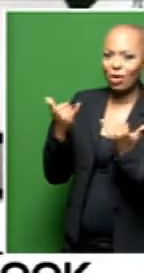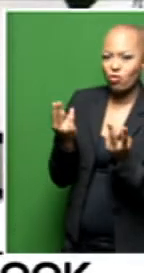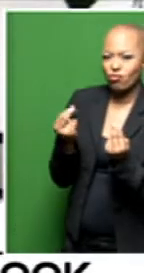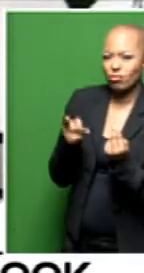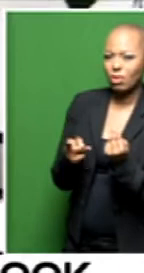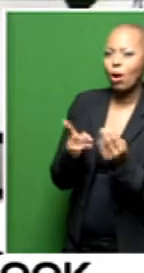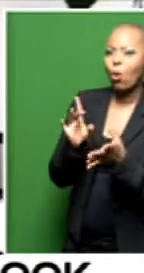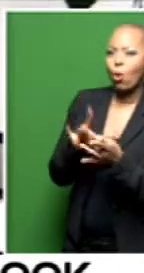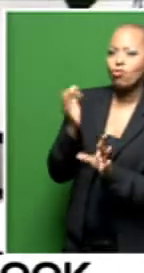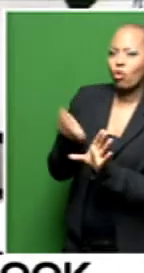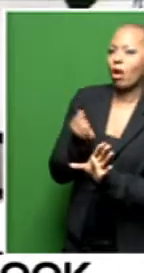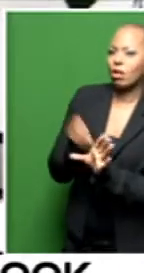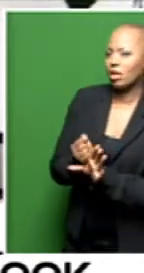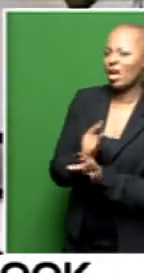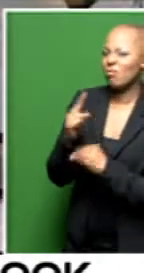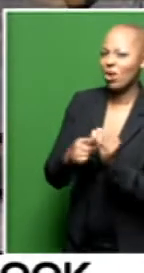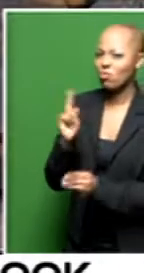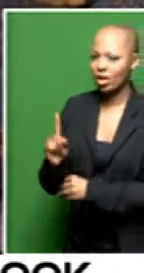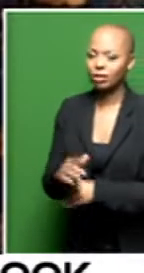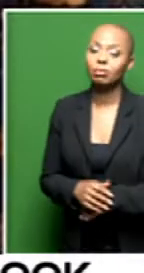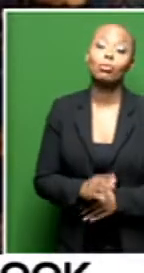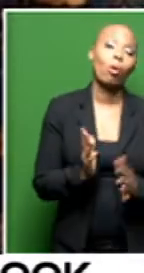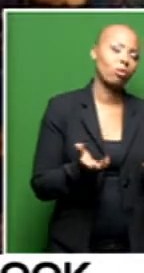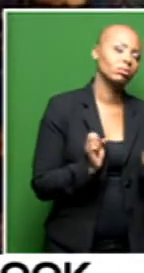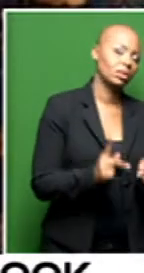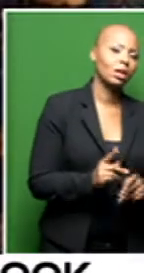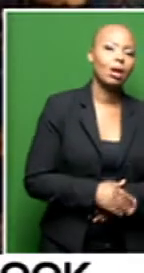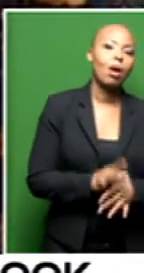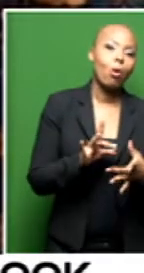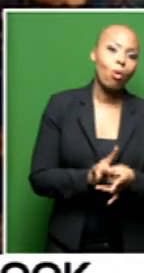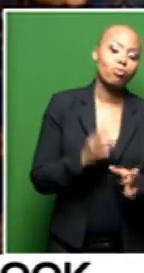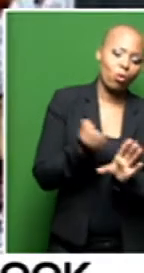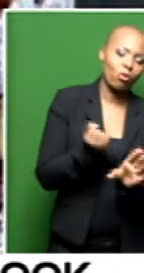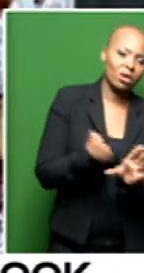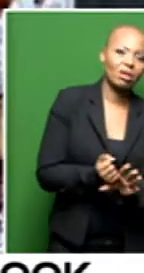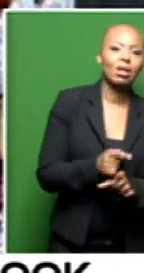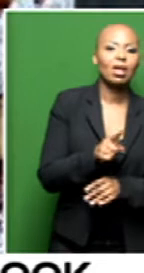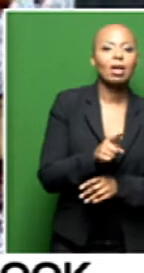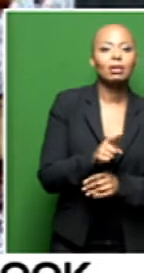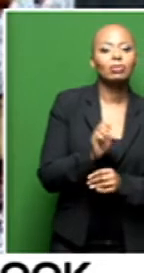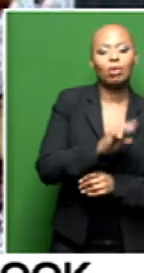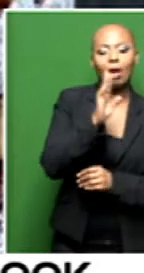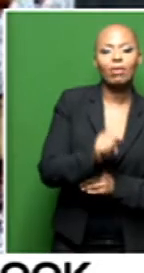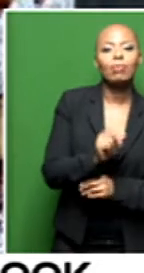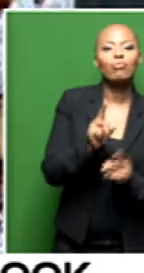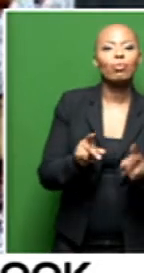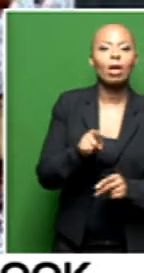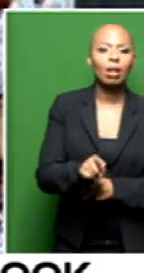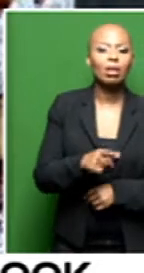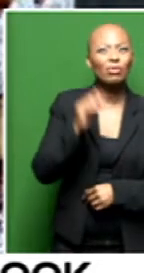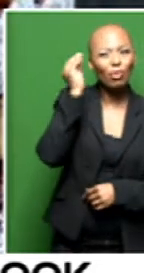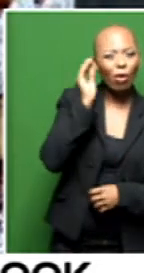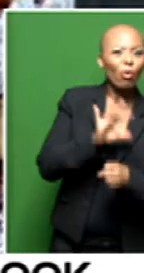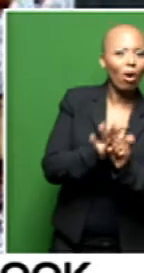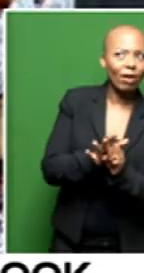about? So home cooking tells the story of typical South African food. I think our friend COVID, if she taught us one thing, is